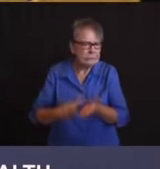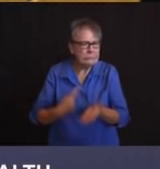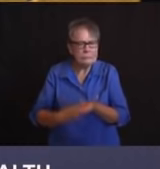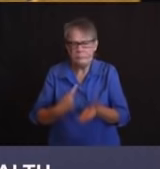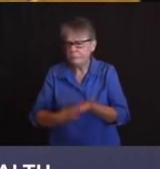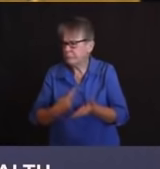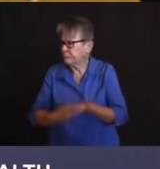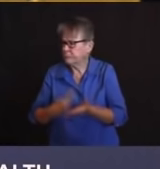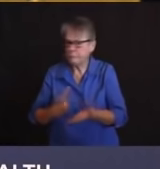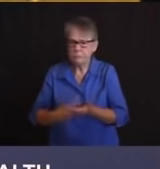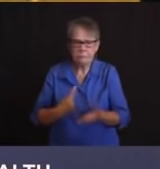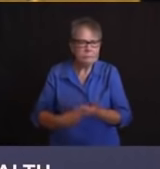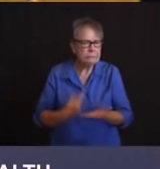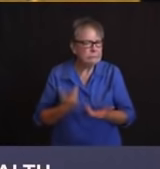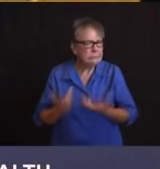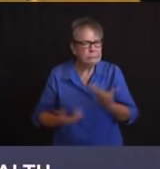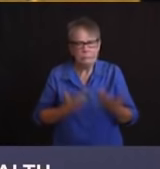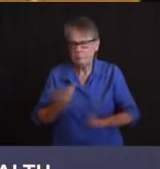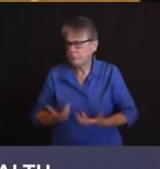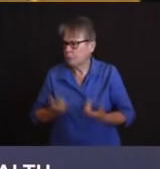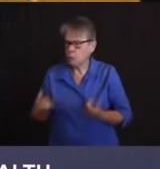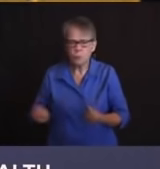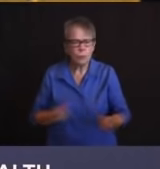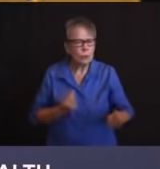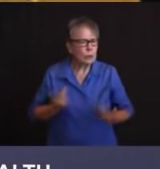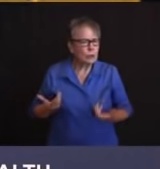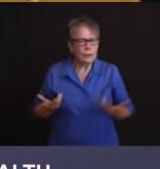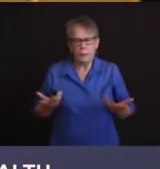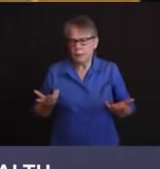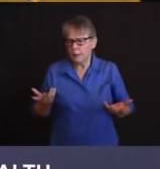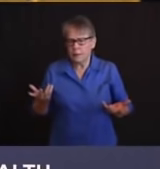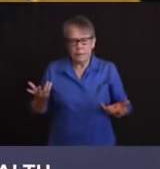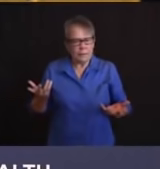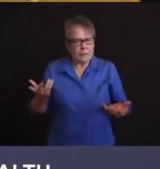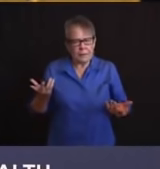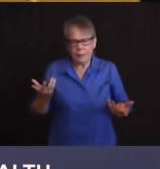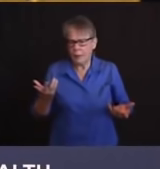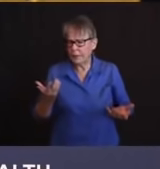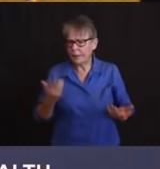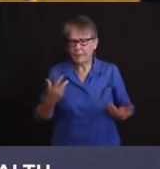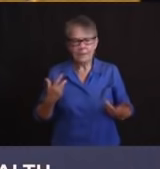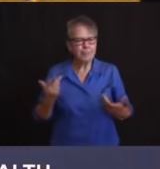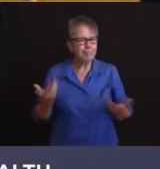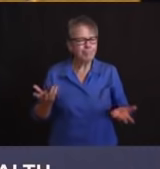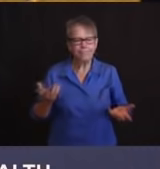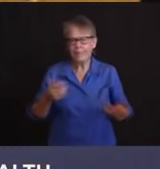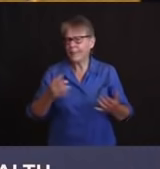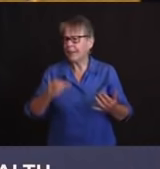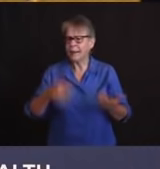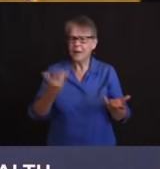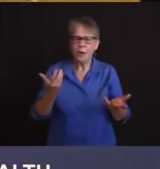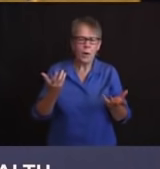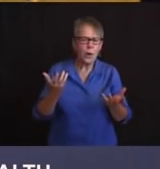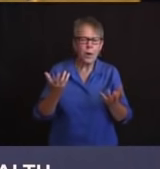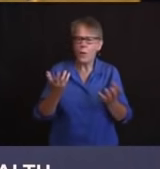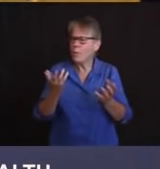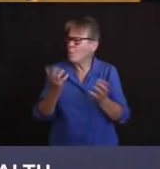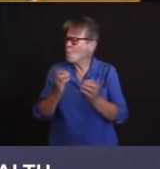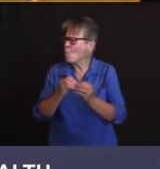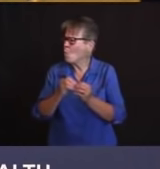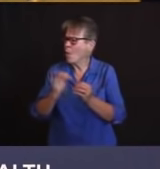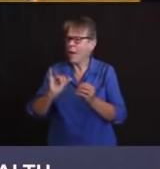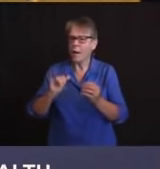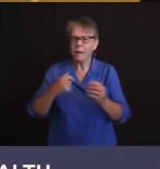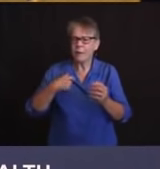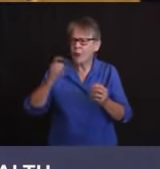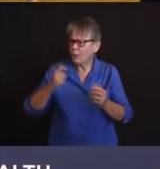questions was anything, it was much more in the sort of process lane than it was in a big picture